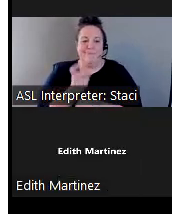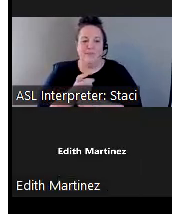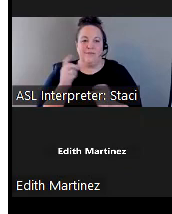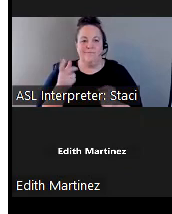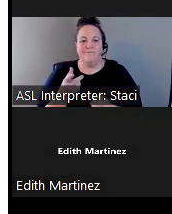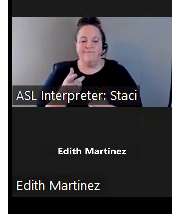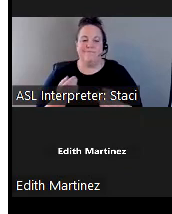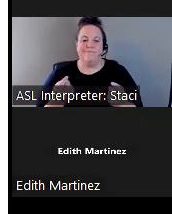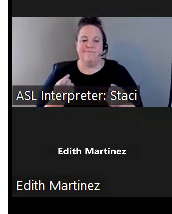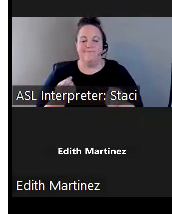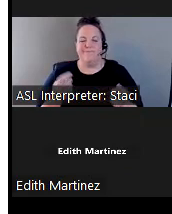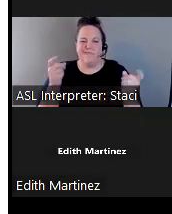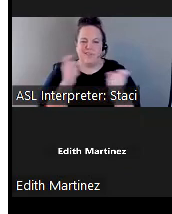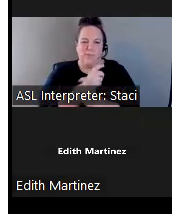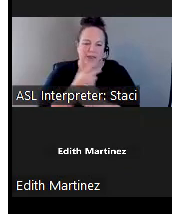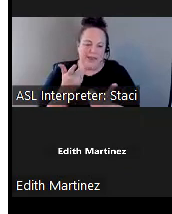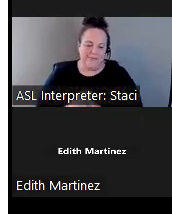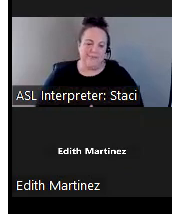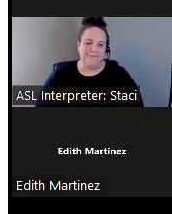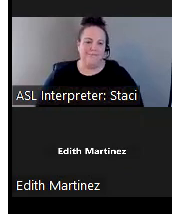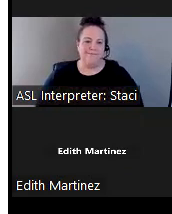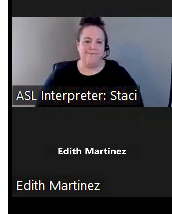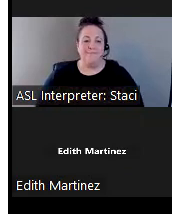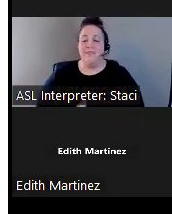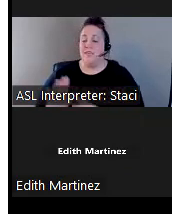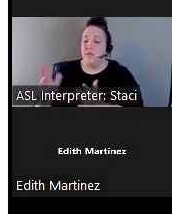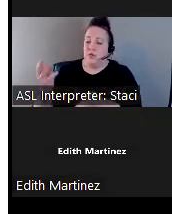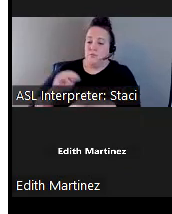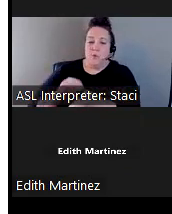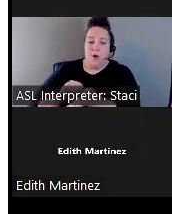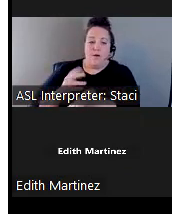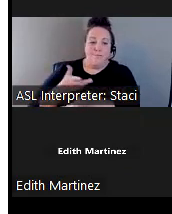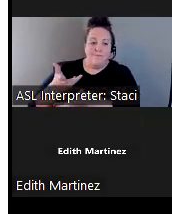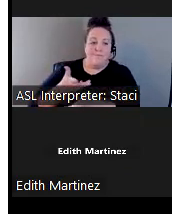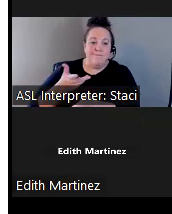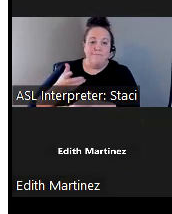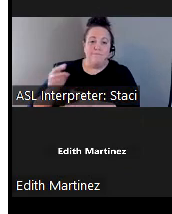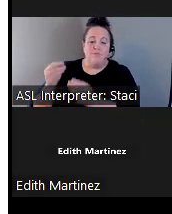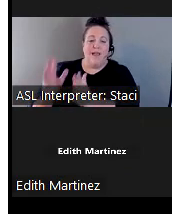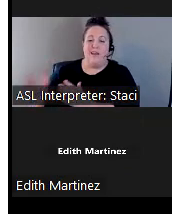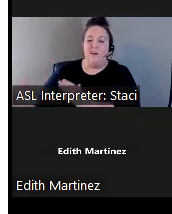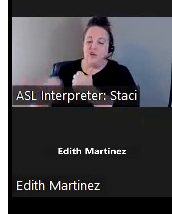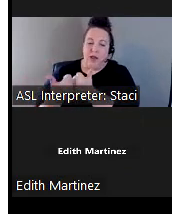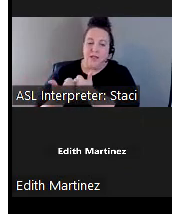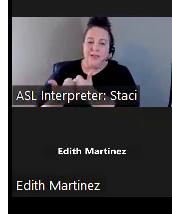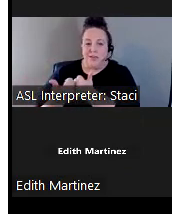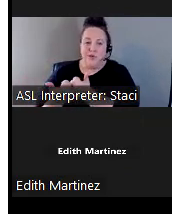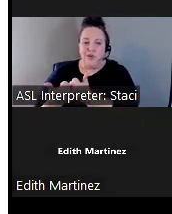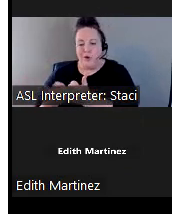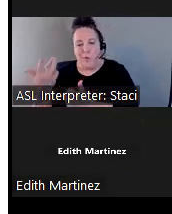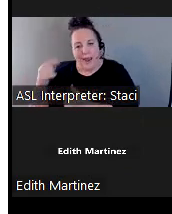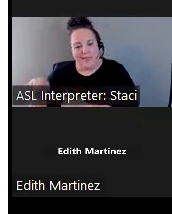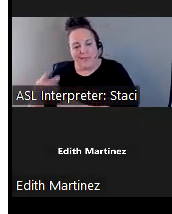needs of the children that we're talking about. Providers are challenged. We want to talk about why this can be so difficult for